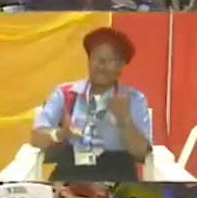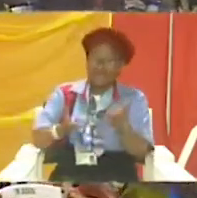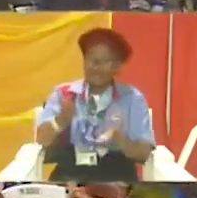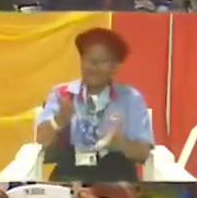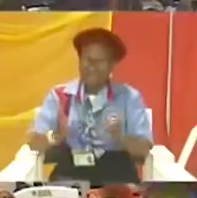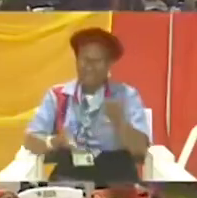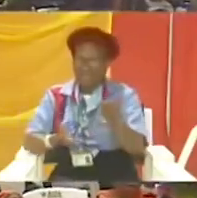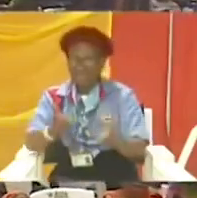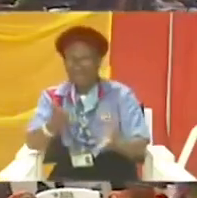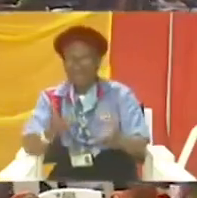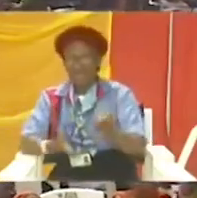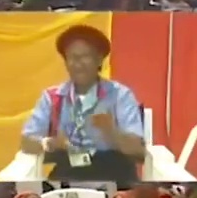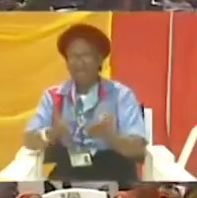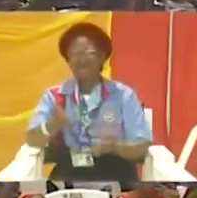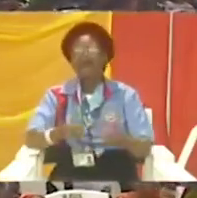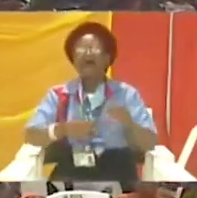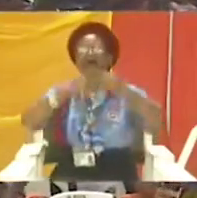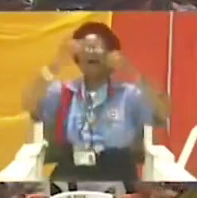God. We serve,